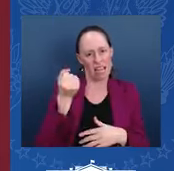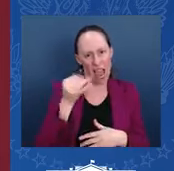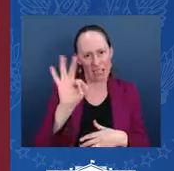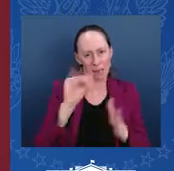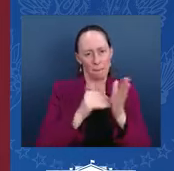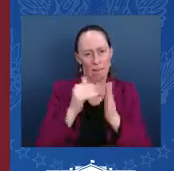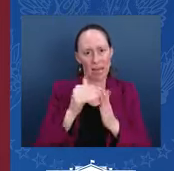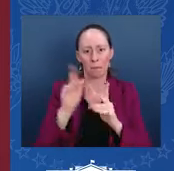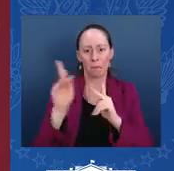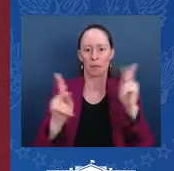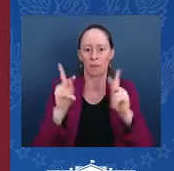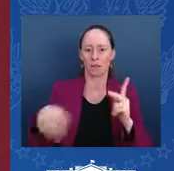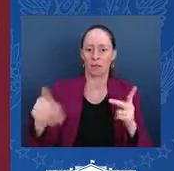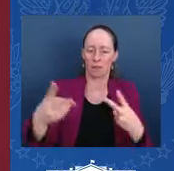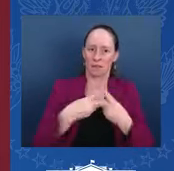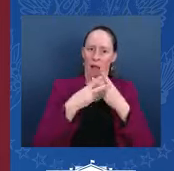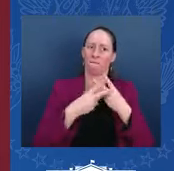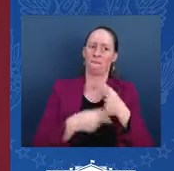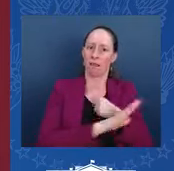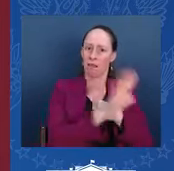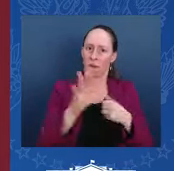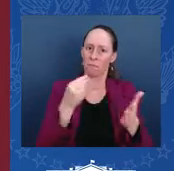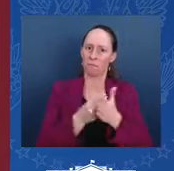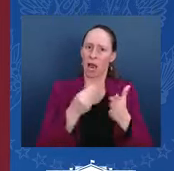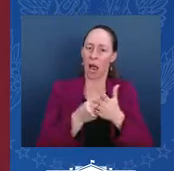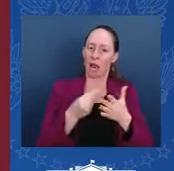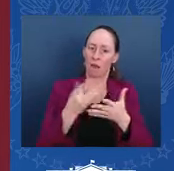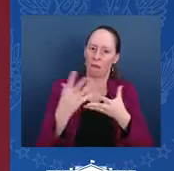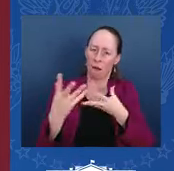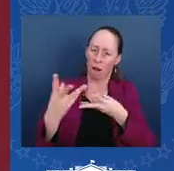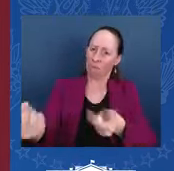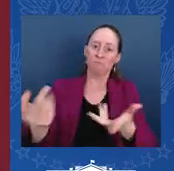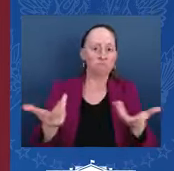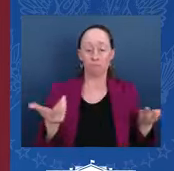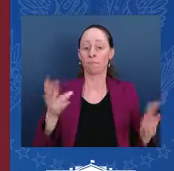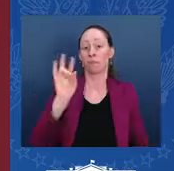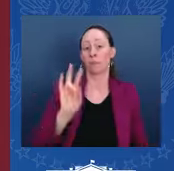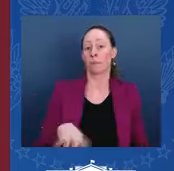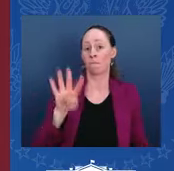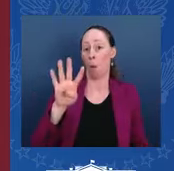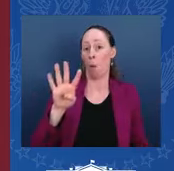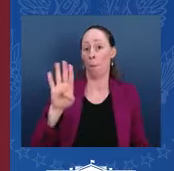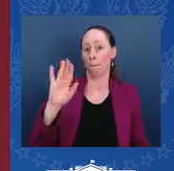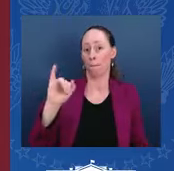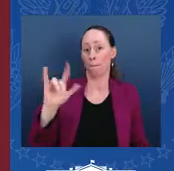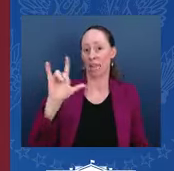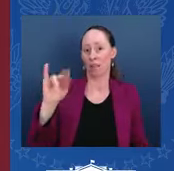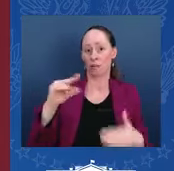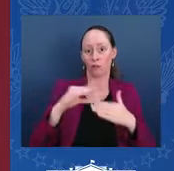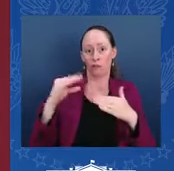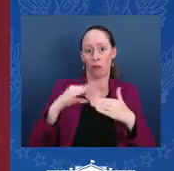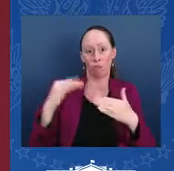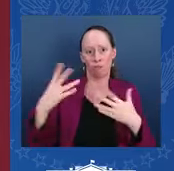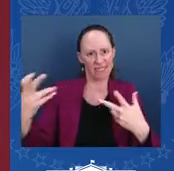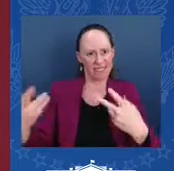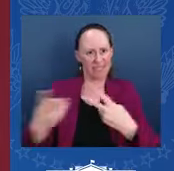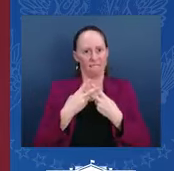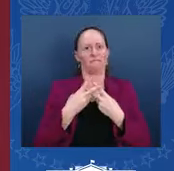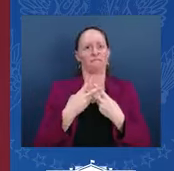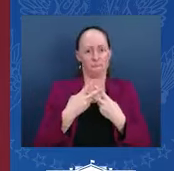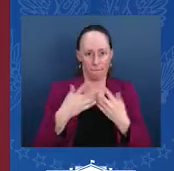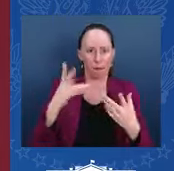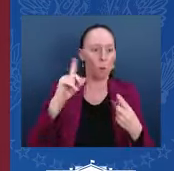Medicare, $7.4 billion out-of-pocket spending starting in January. But here's the deal. It's also going to